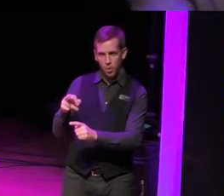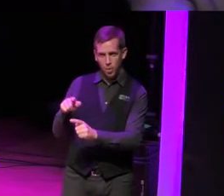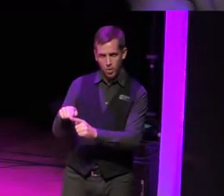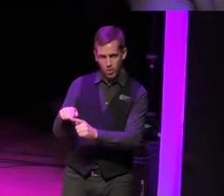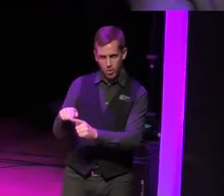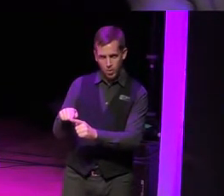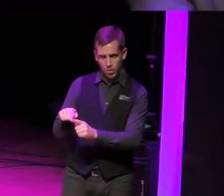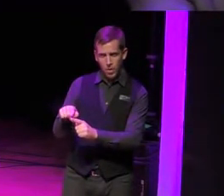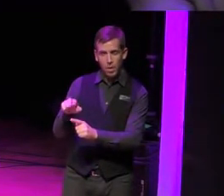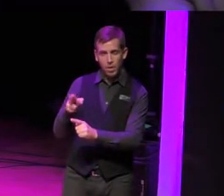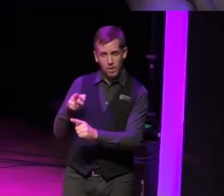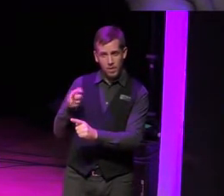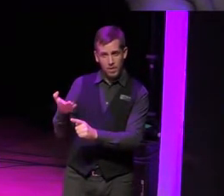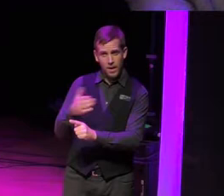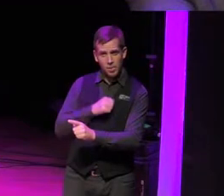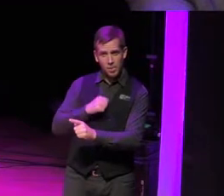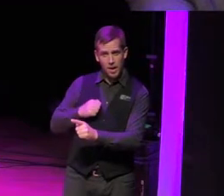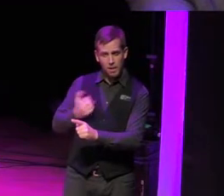oversee